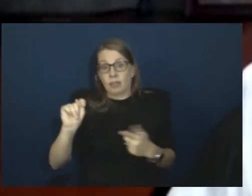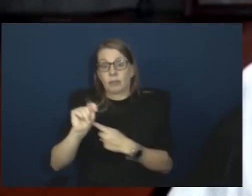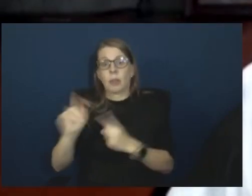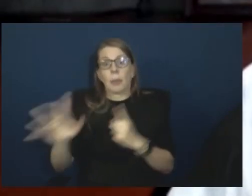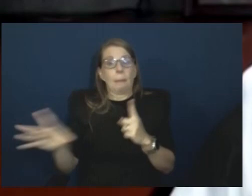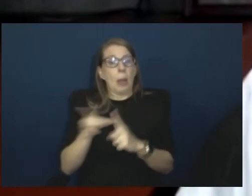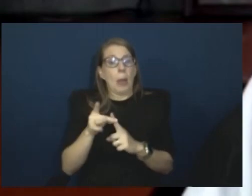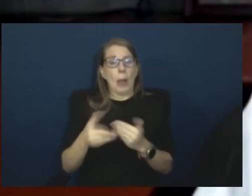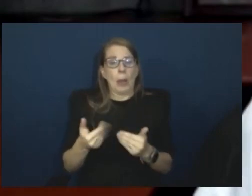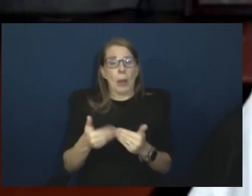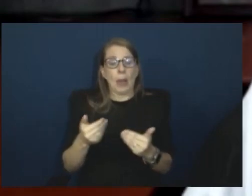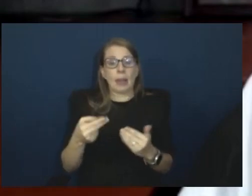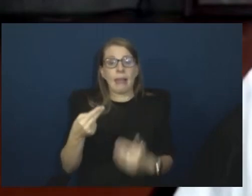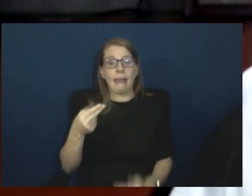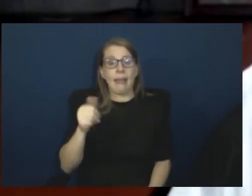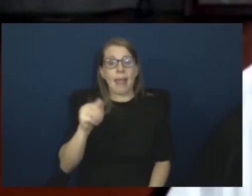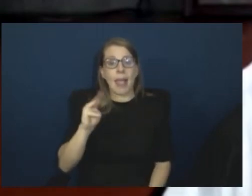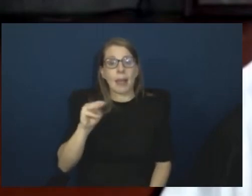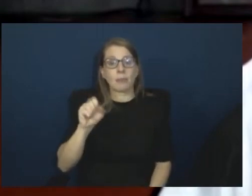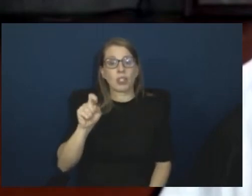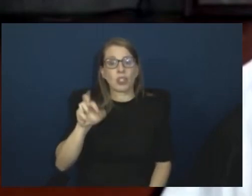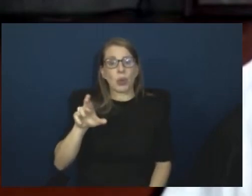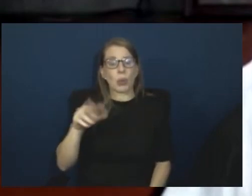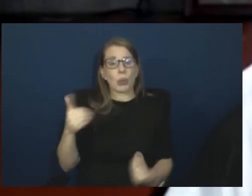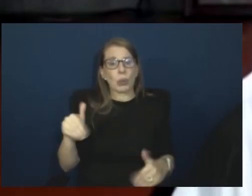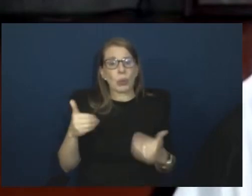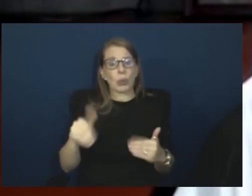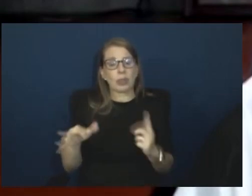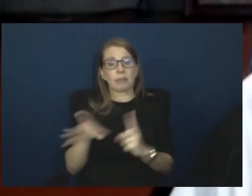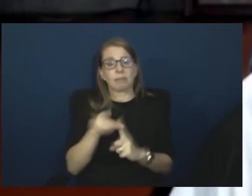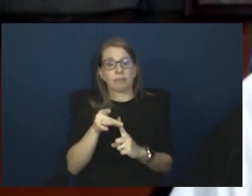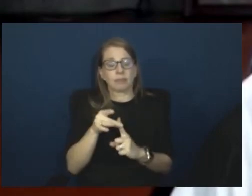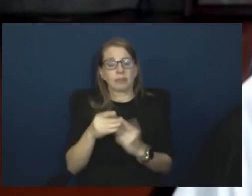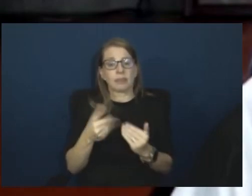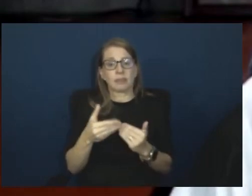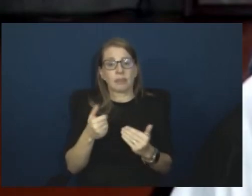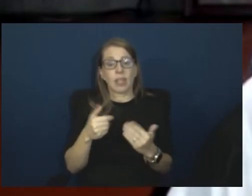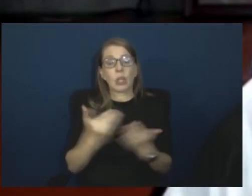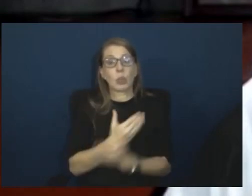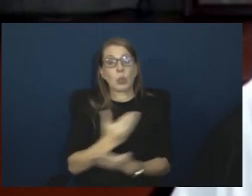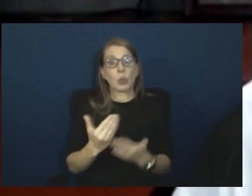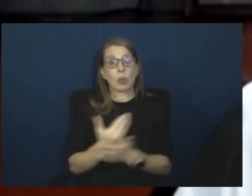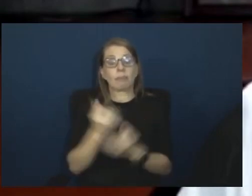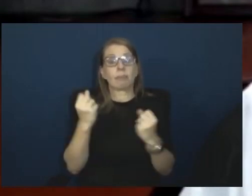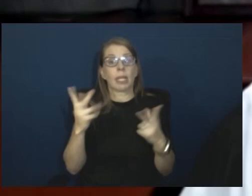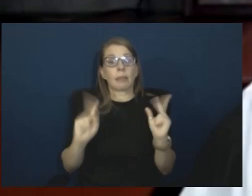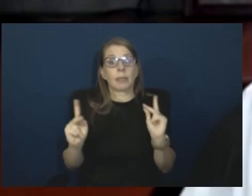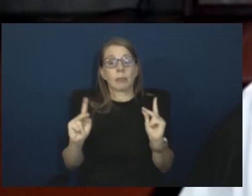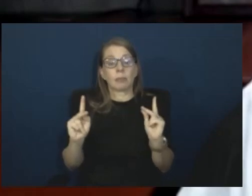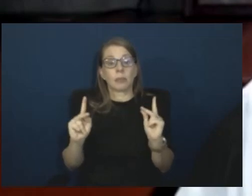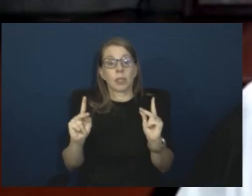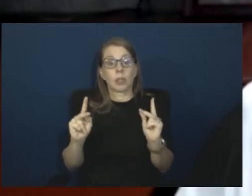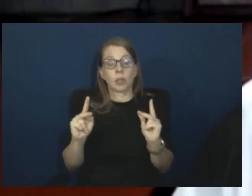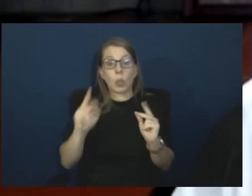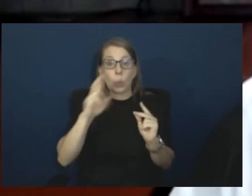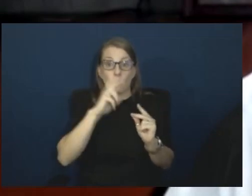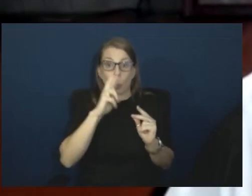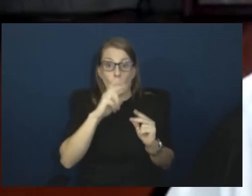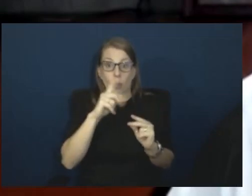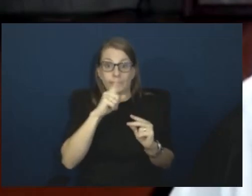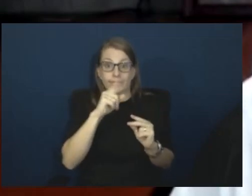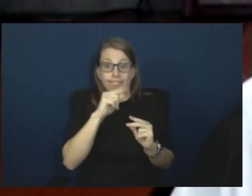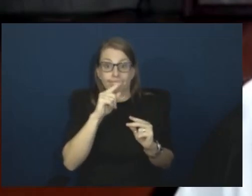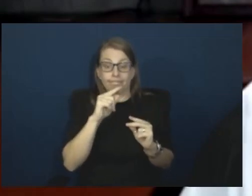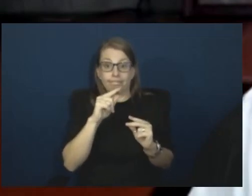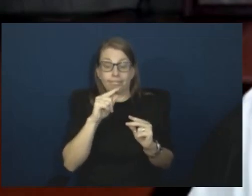We have hamsters, highly susceptible. And we now have a lot of people have rodent species at home.